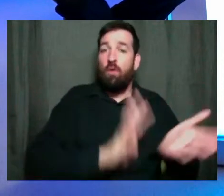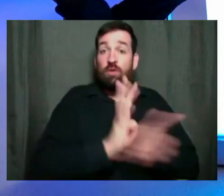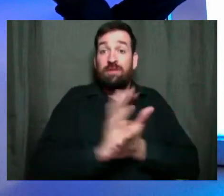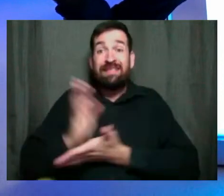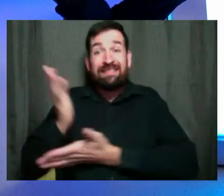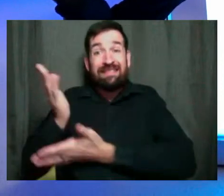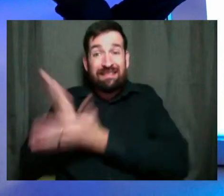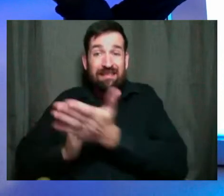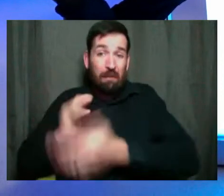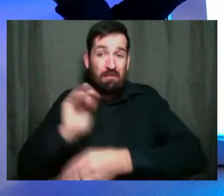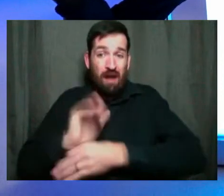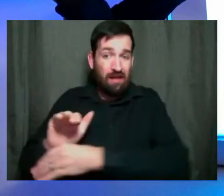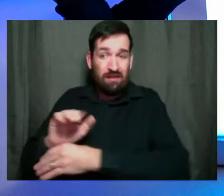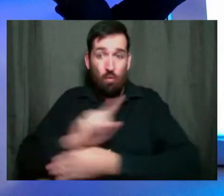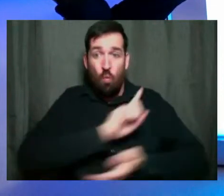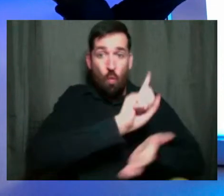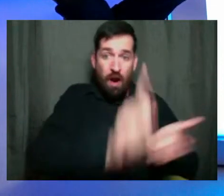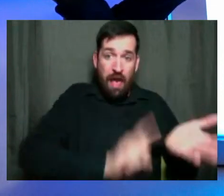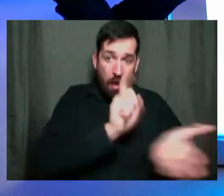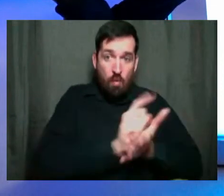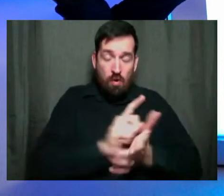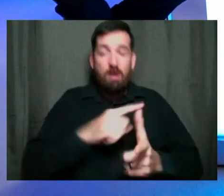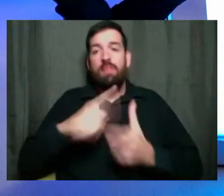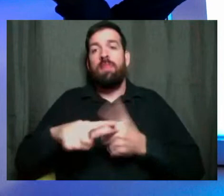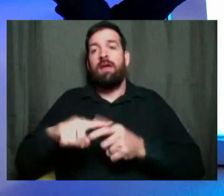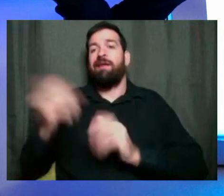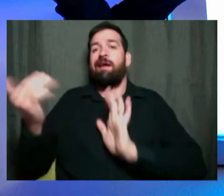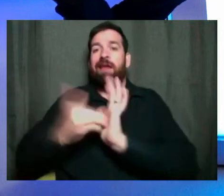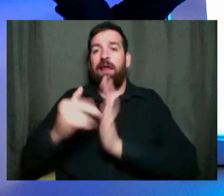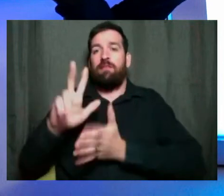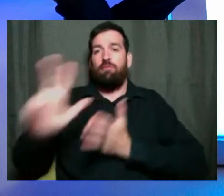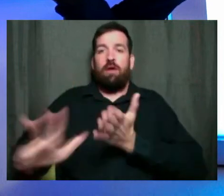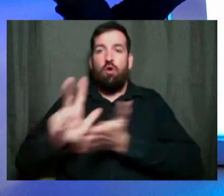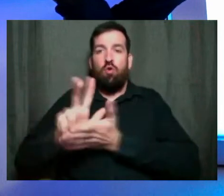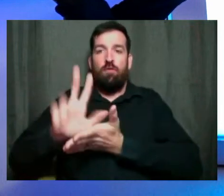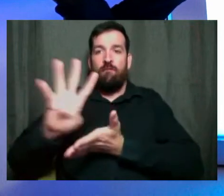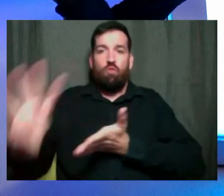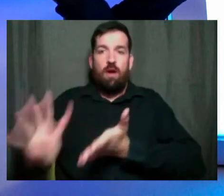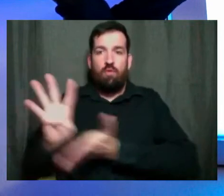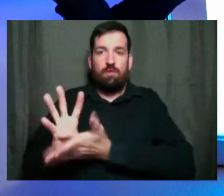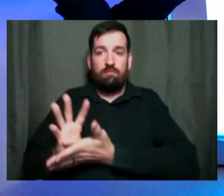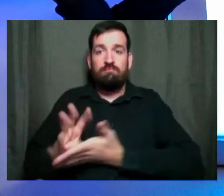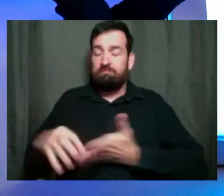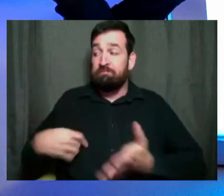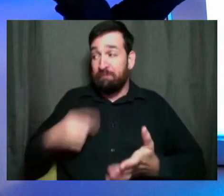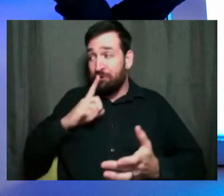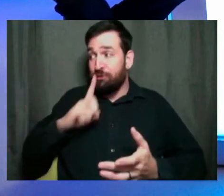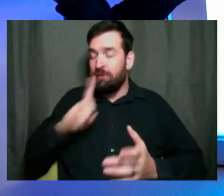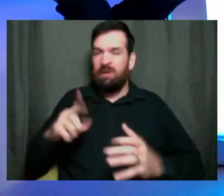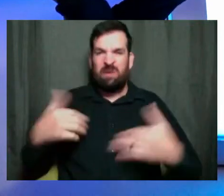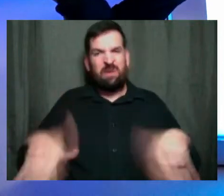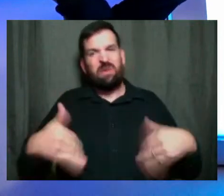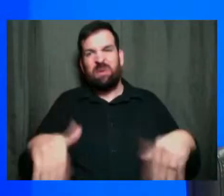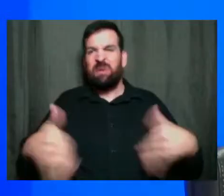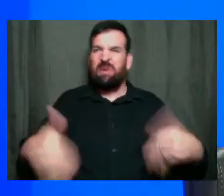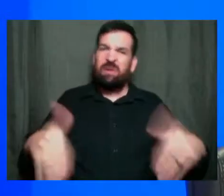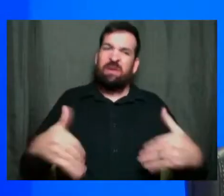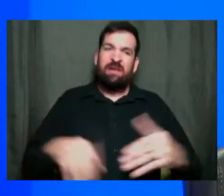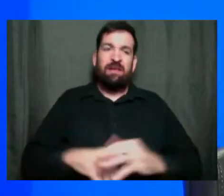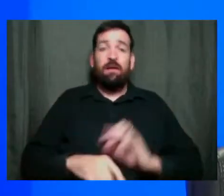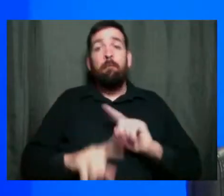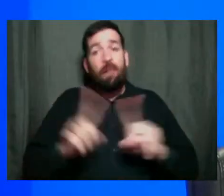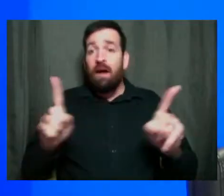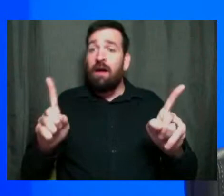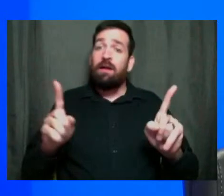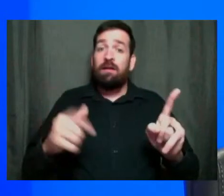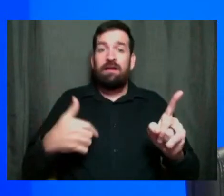sleep, and then I would get sleep another 3 or 4 hours. And I hope that doesn't mean bad news for me. But like I said, we still, and I don't want to